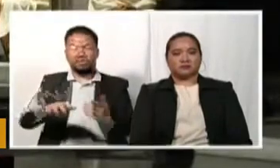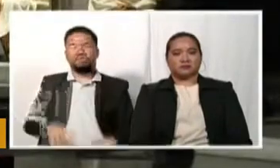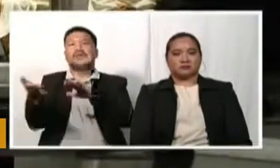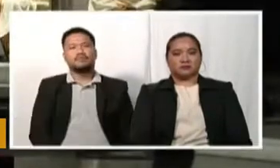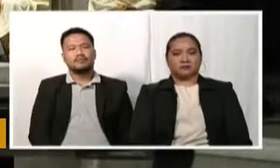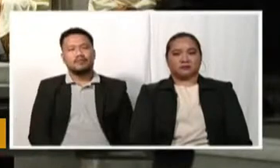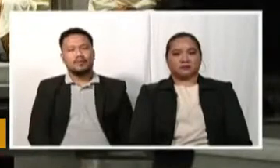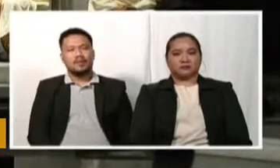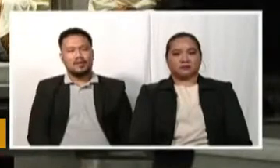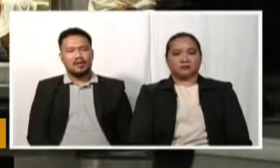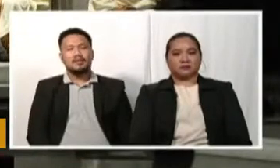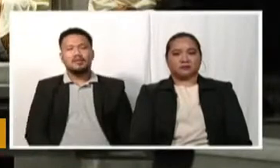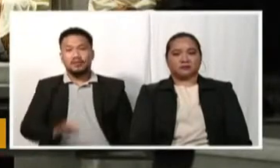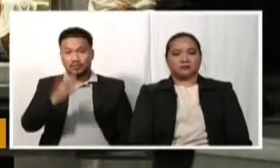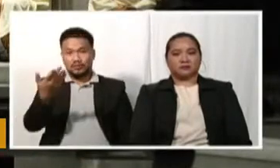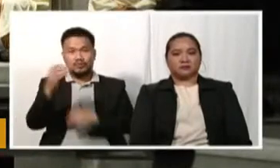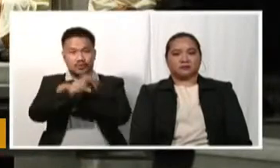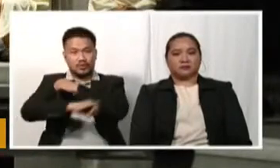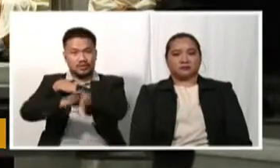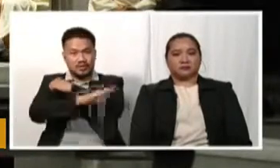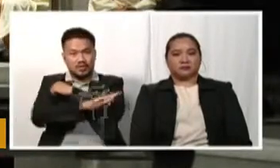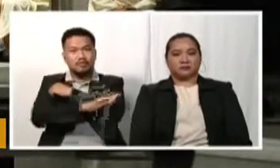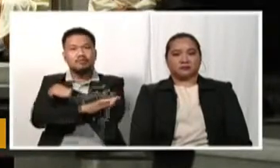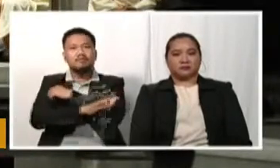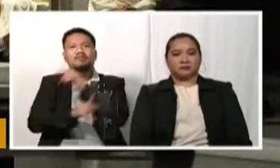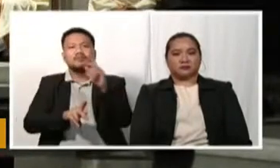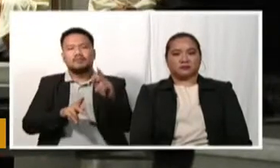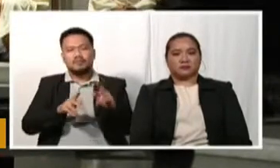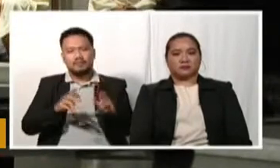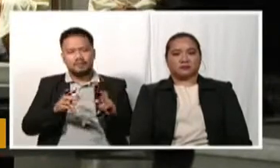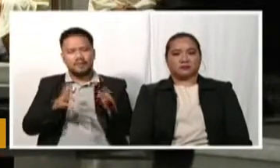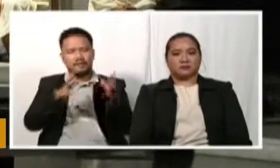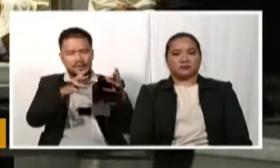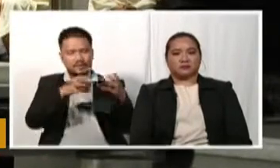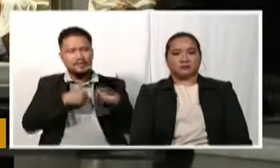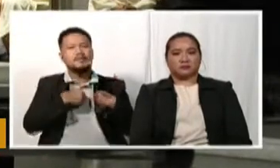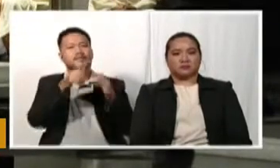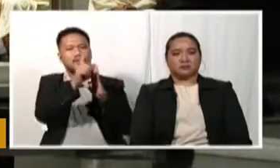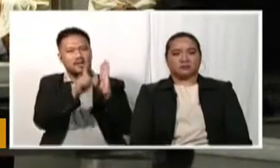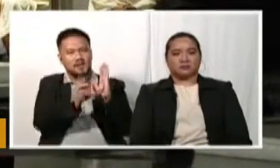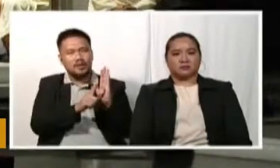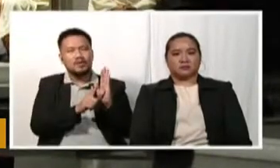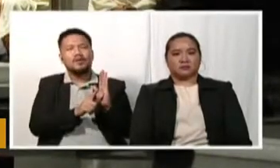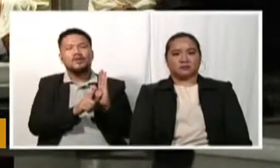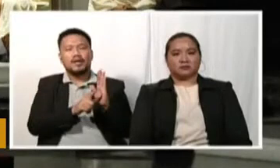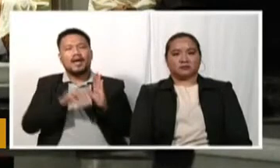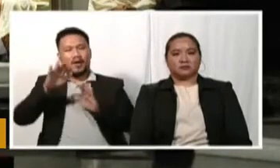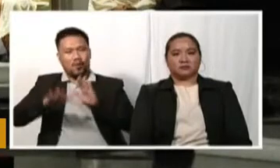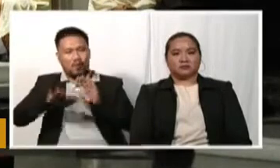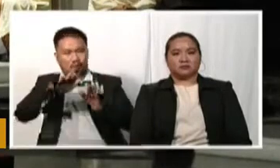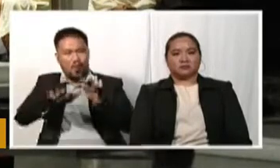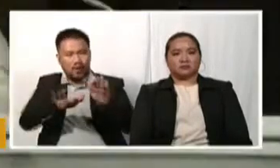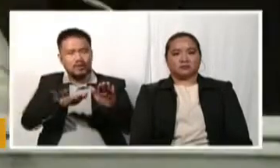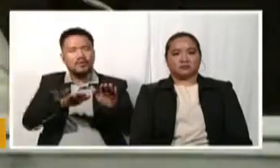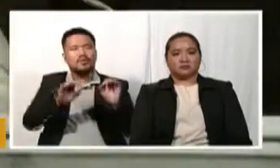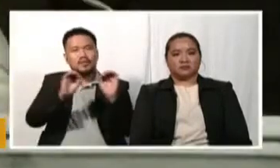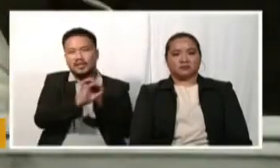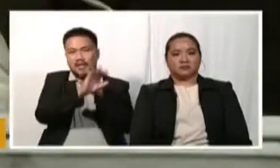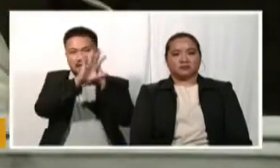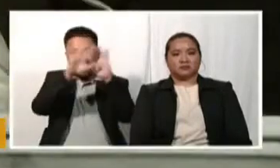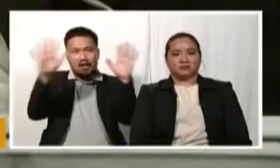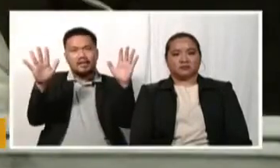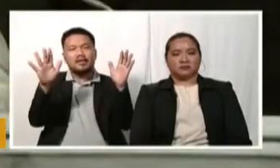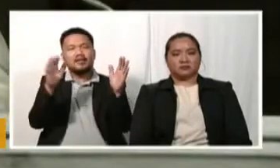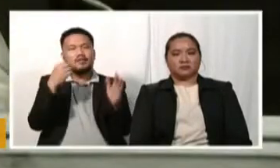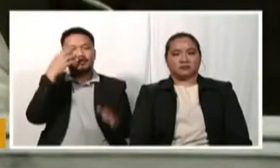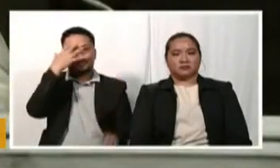Turn, O Jacob, and receive her. Walk by her light toward splendor.